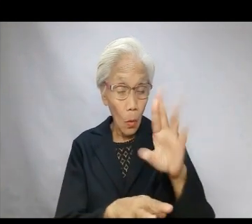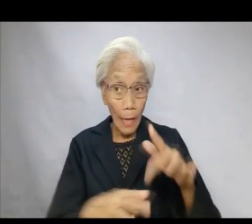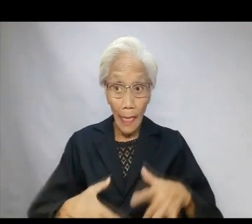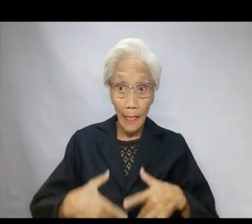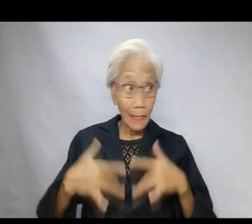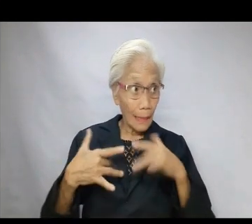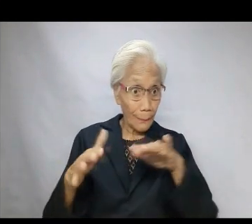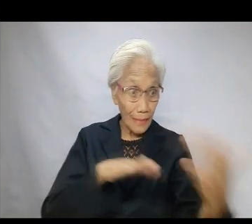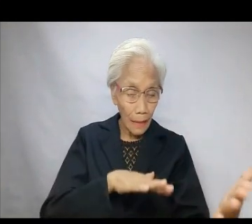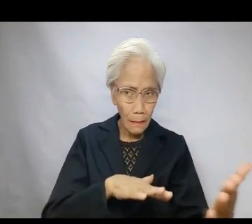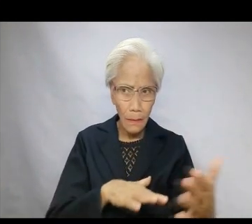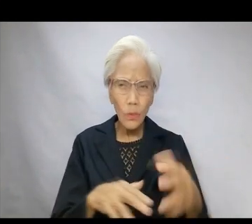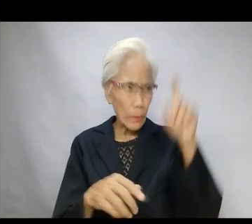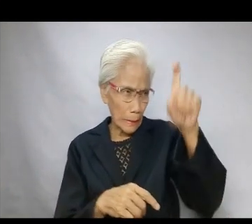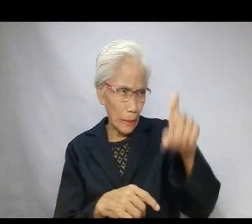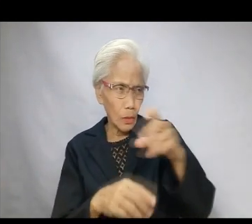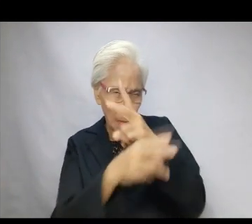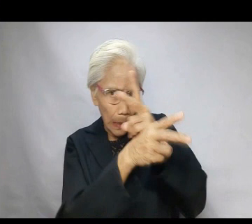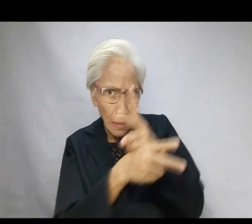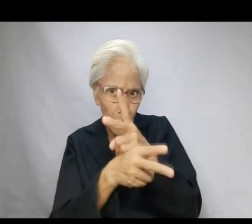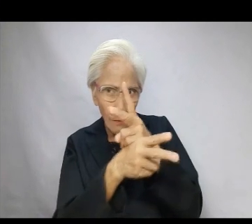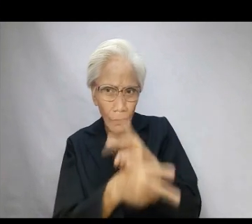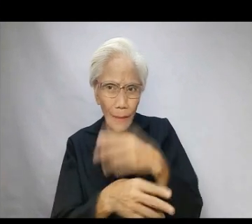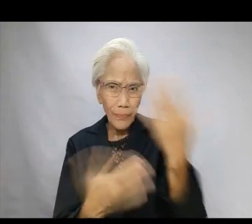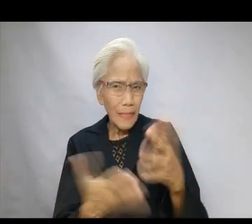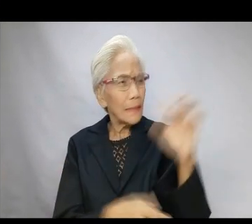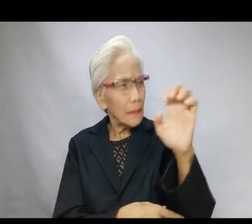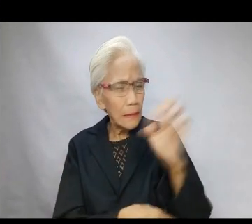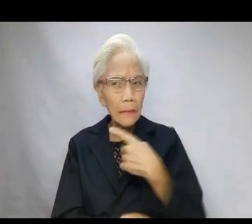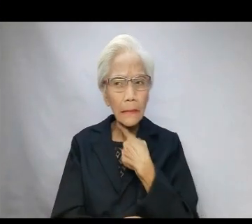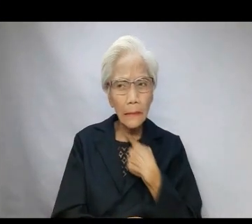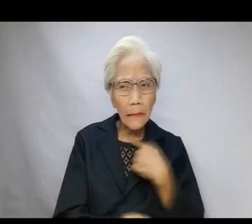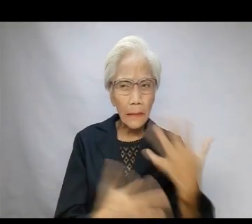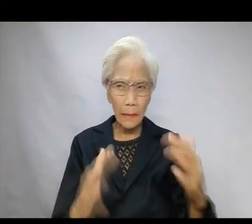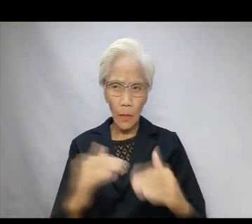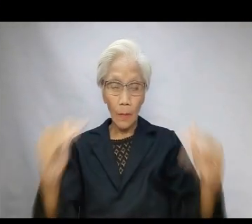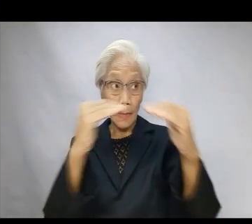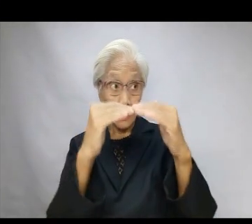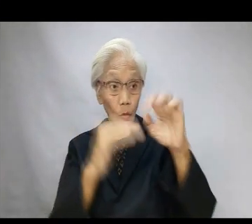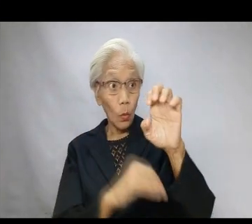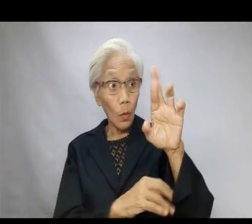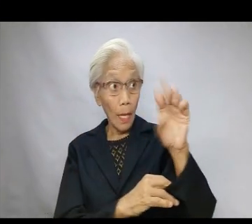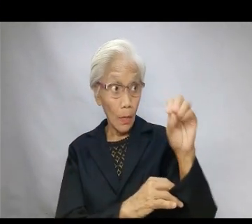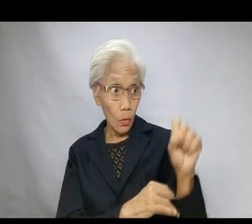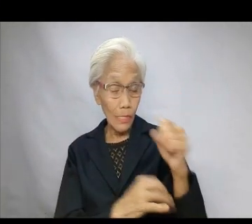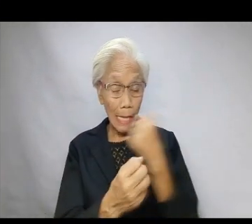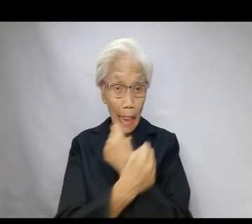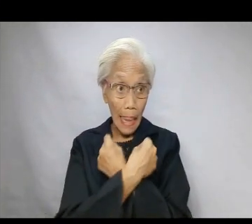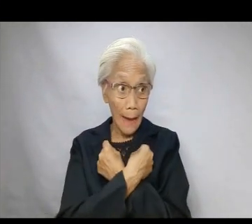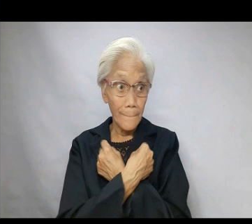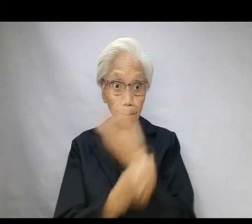death. Kaya let us be careful pa rin. This Yudipsic thirst is equivalent to Eros love